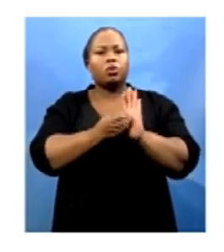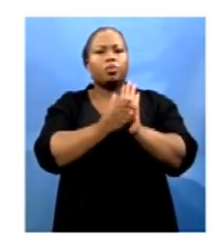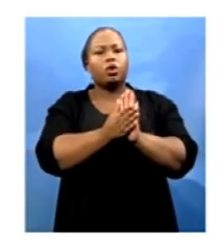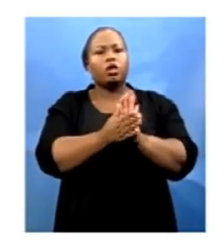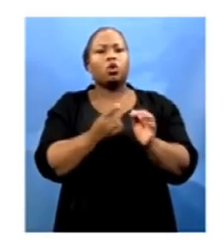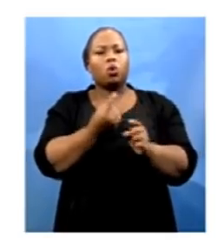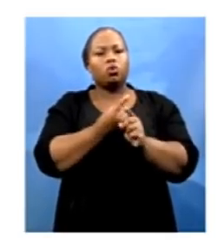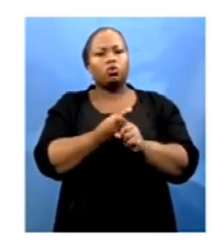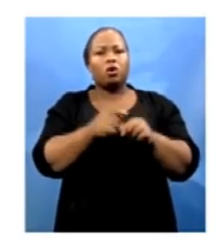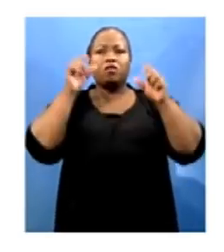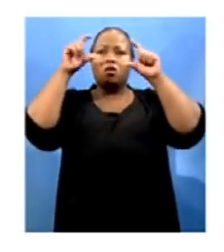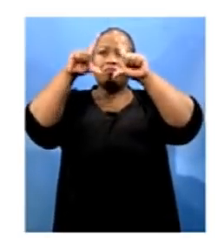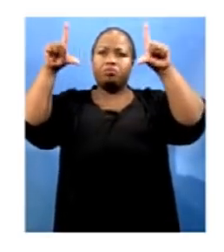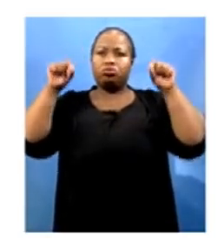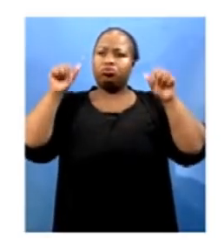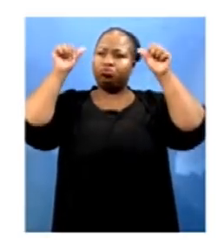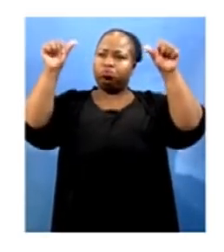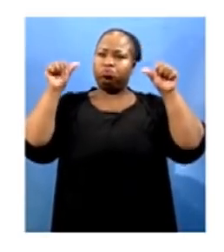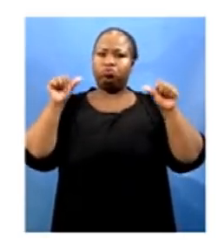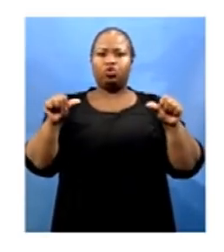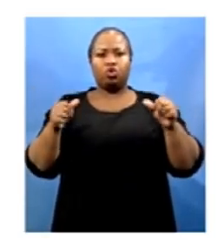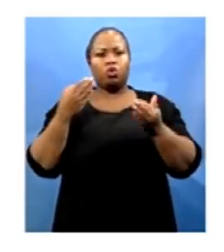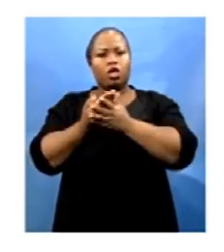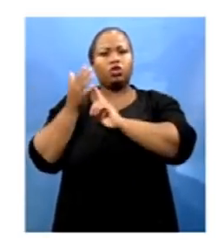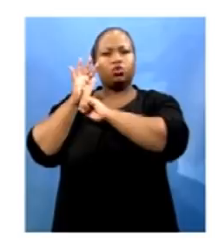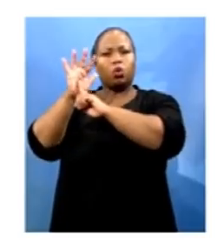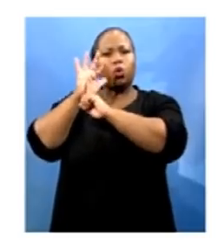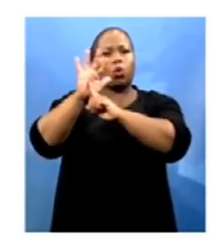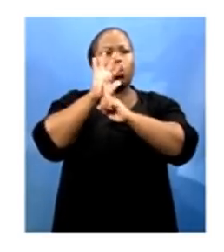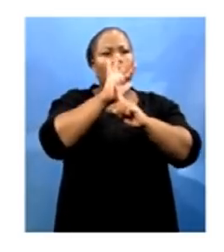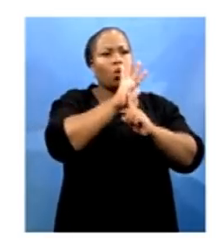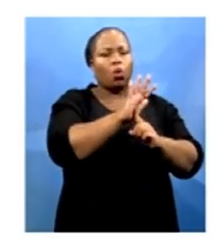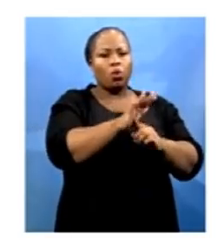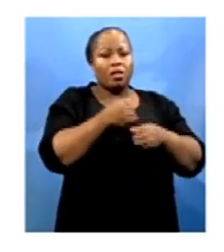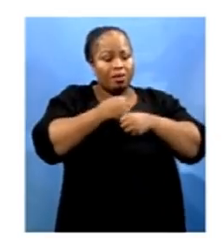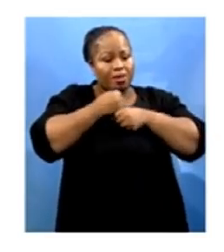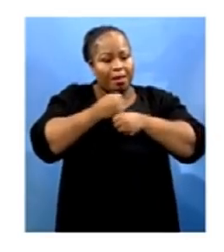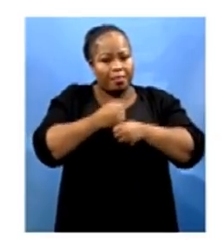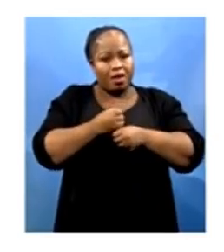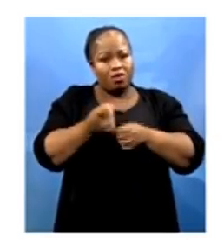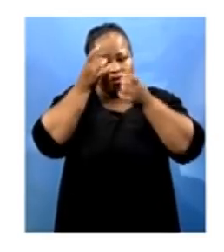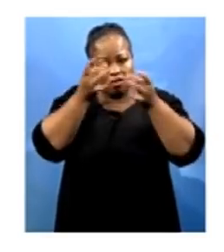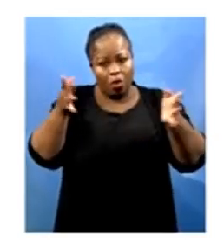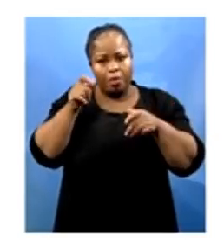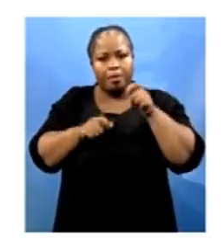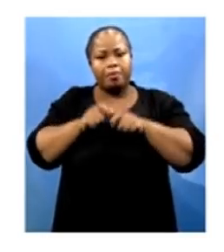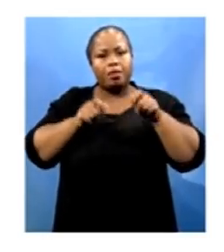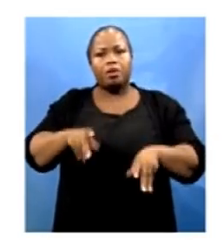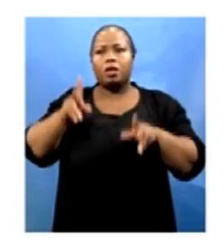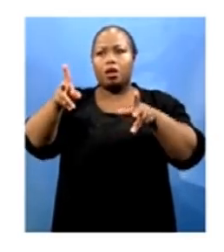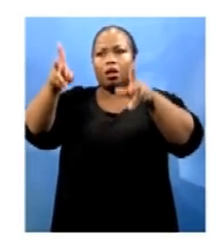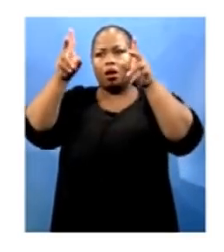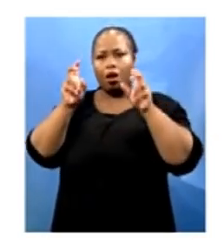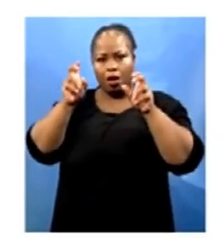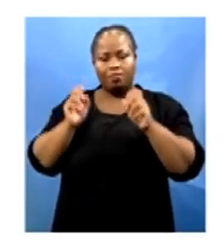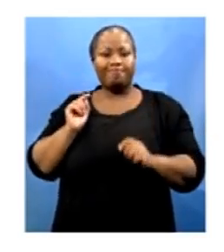for us to be able to flight this campaign. This is yet another example of what is